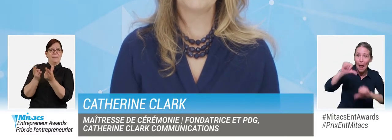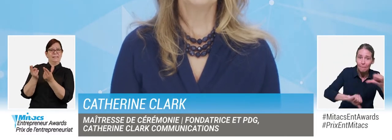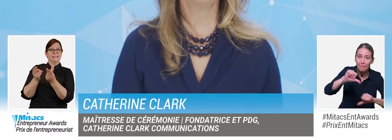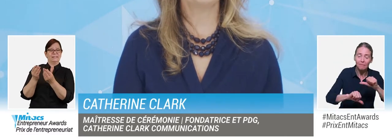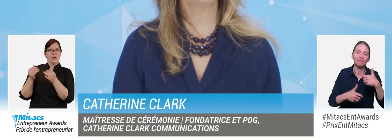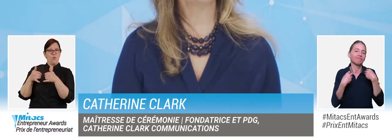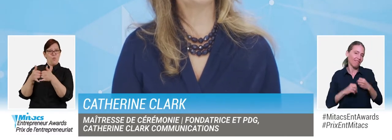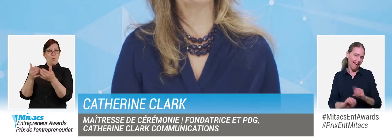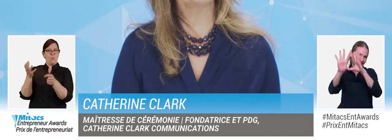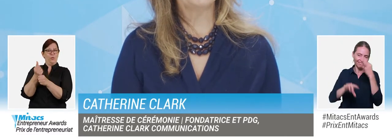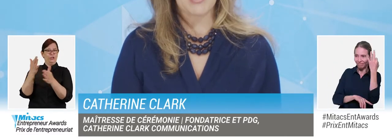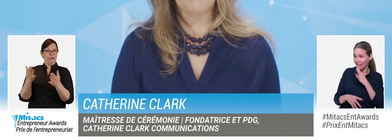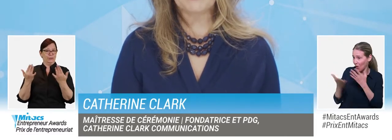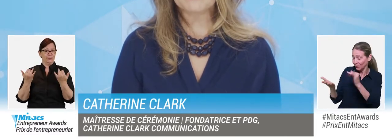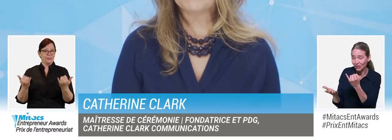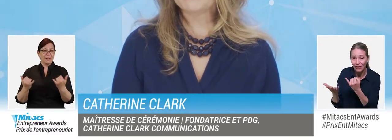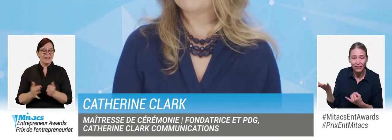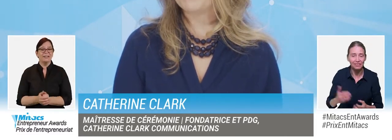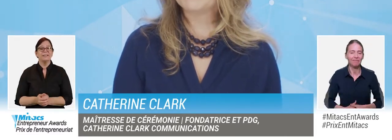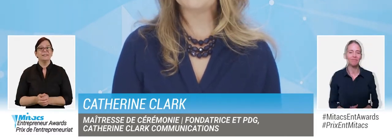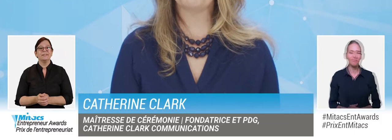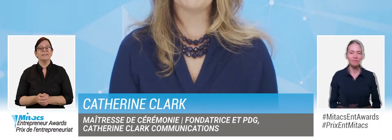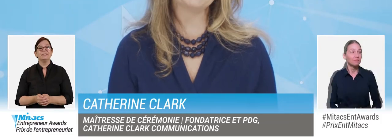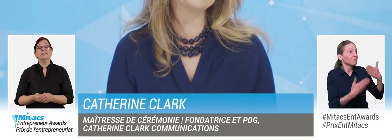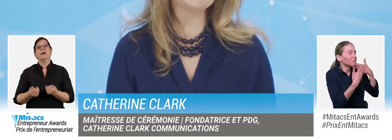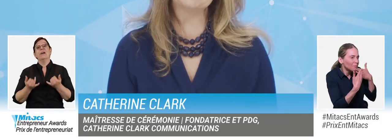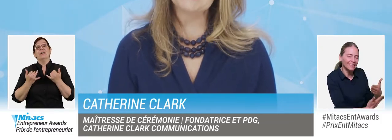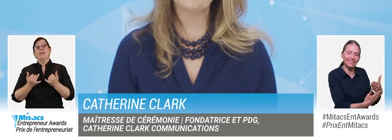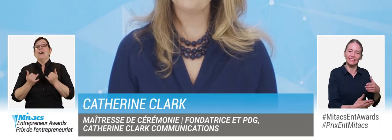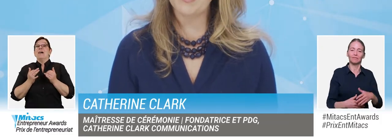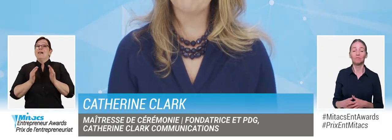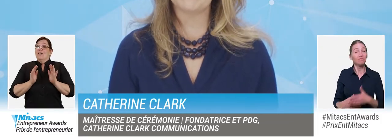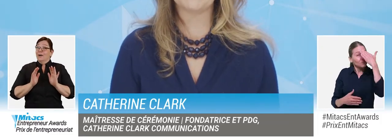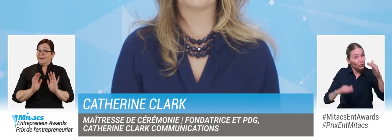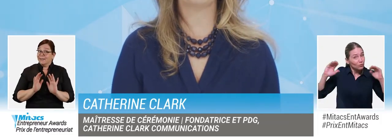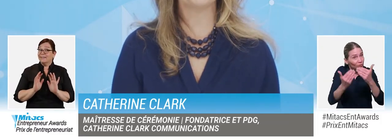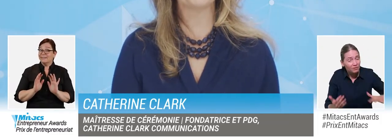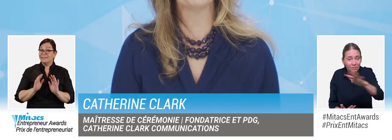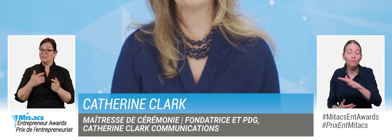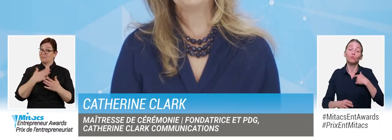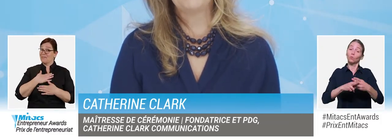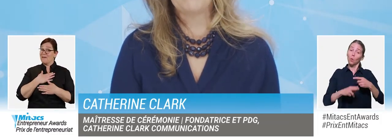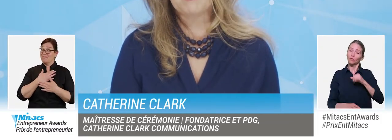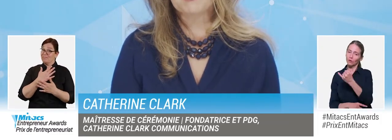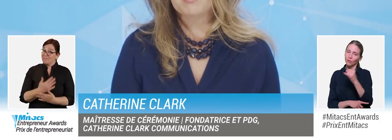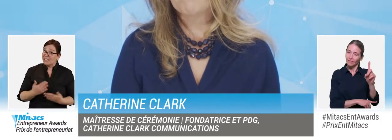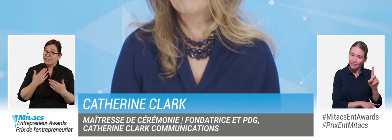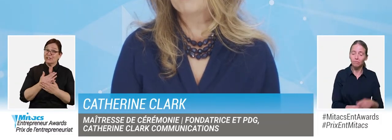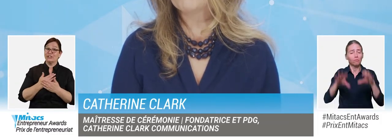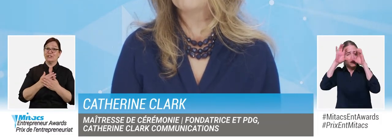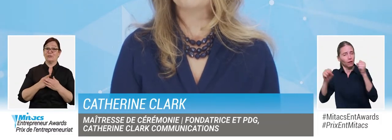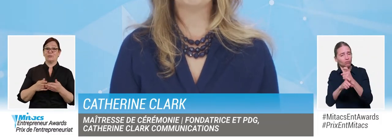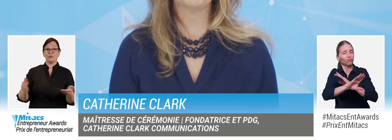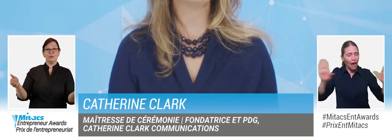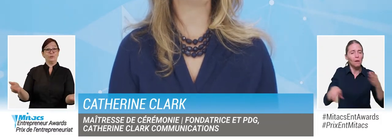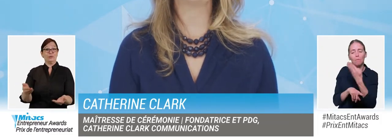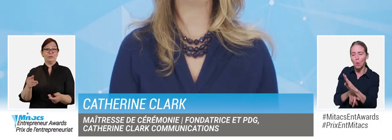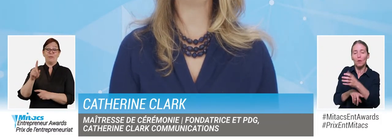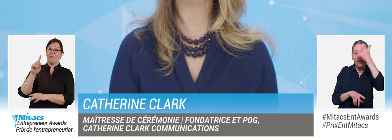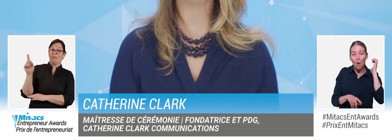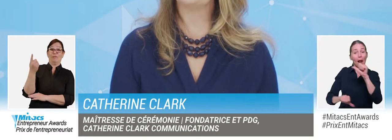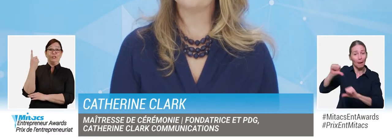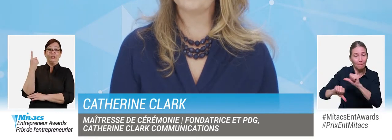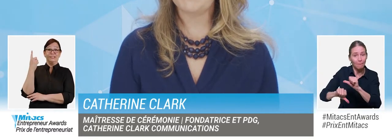process. To be considered, applicants must have participated in at least one Mitacs program, and they must be a founder or member